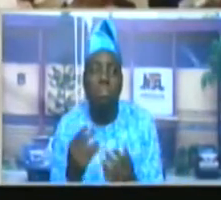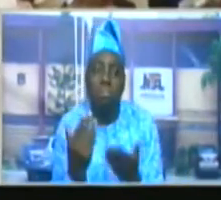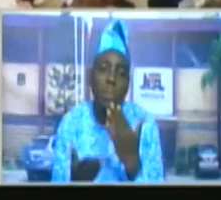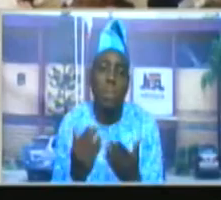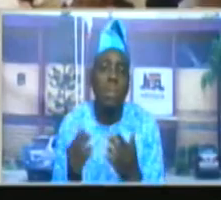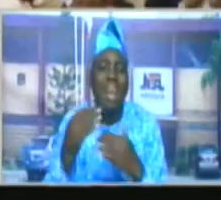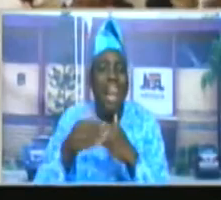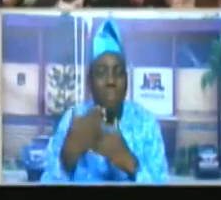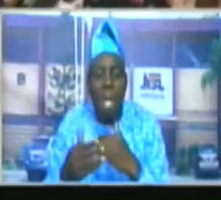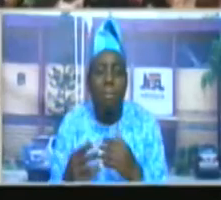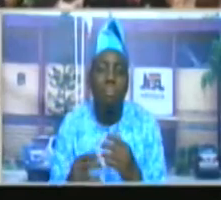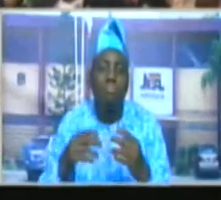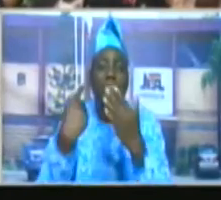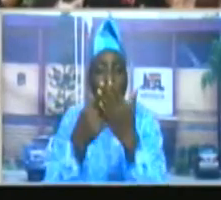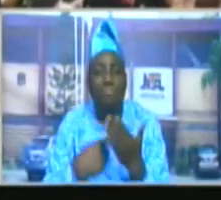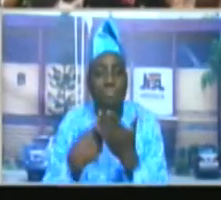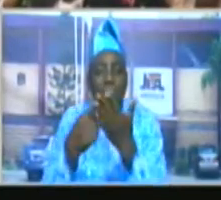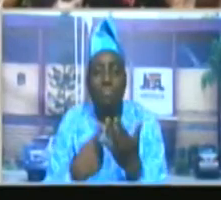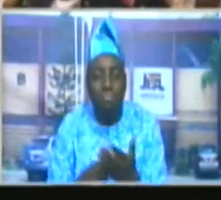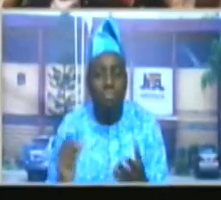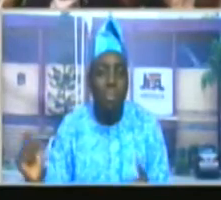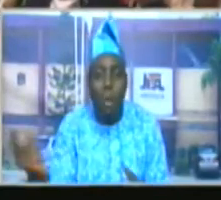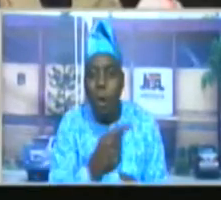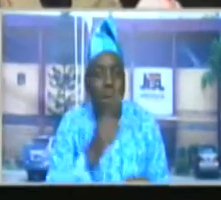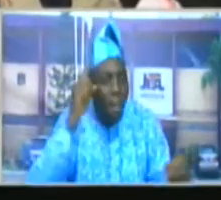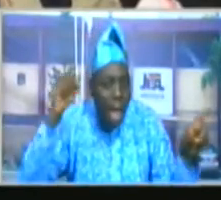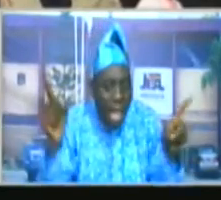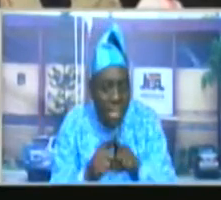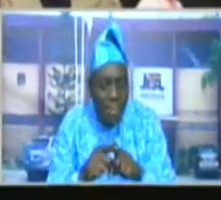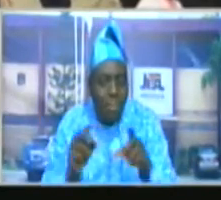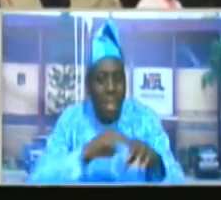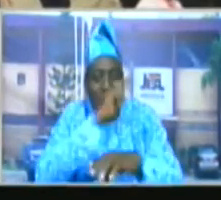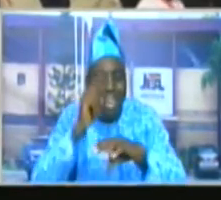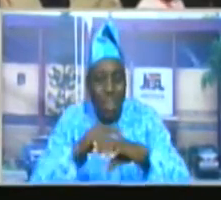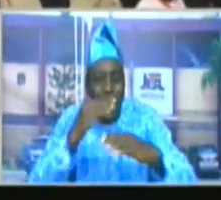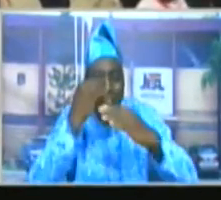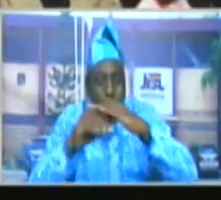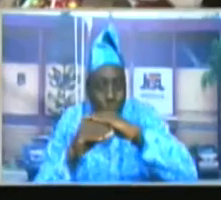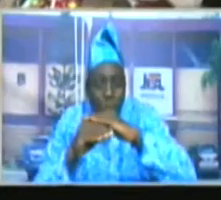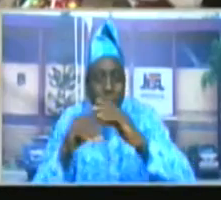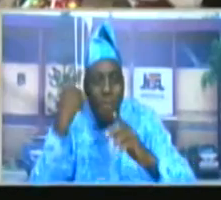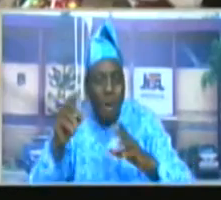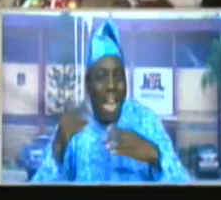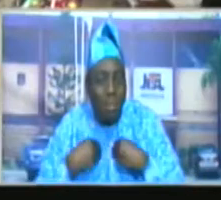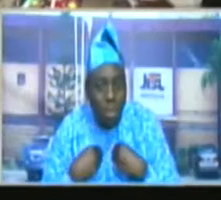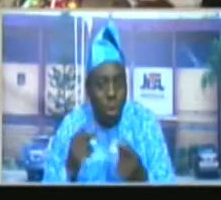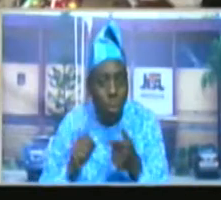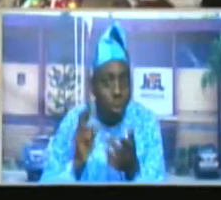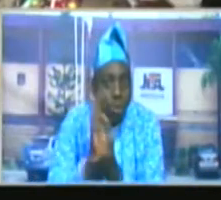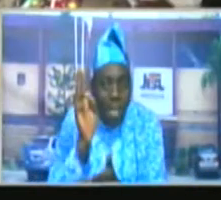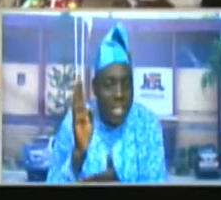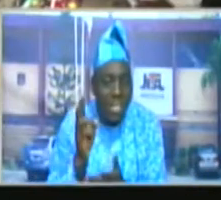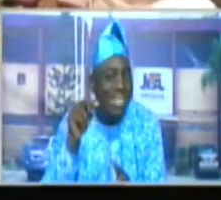after thorough debate by all stakeholders, a minimum national cutoff mark for admissions into universities